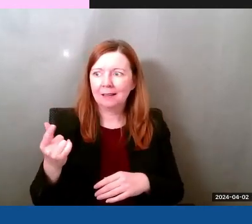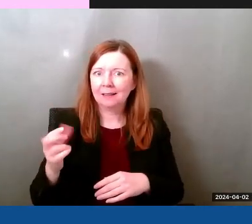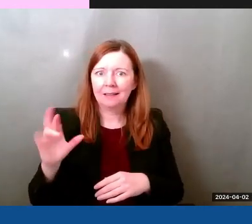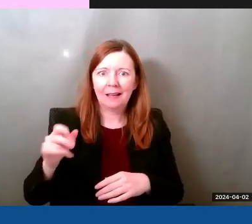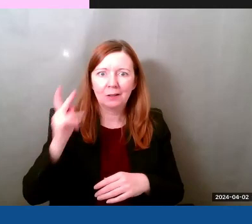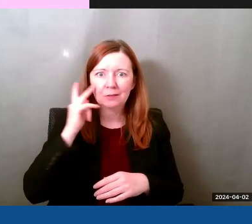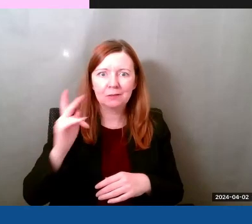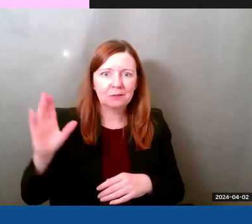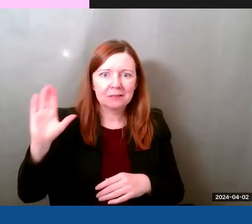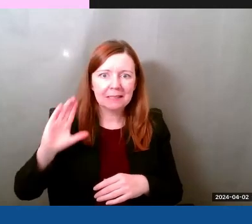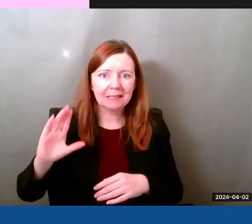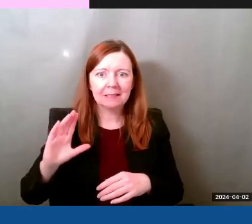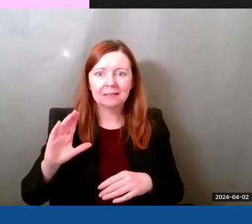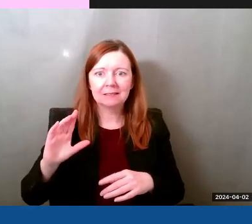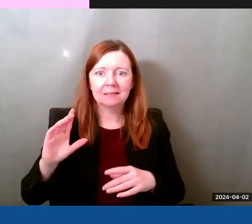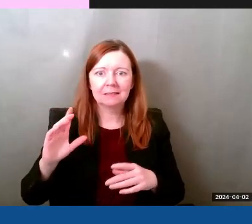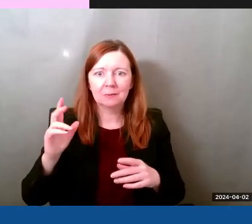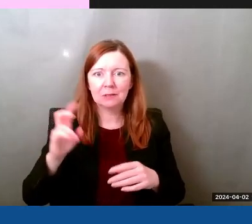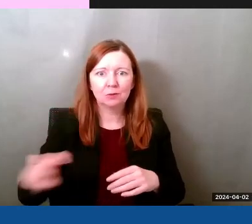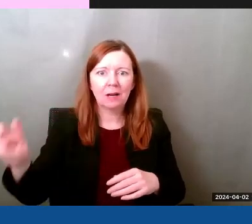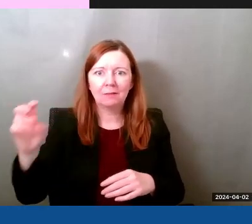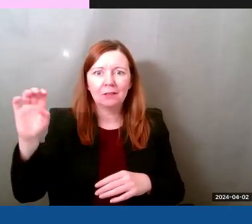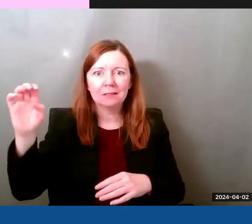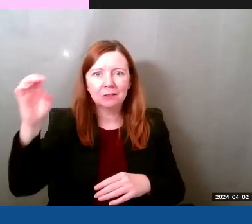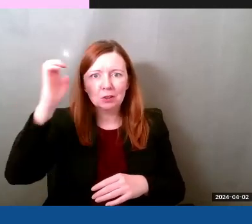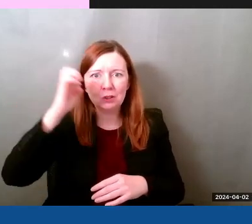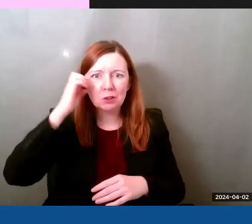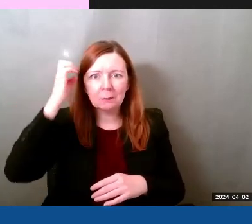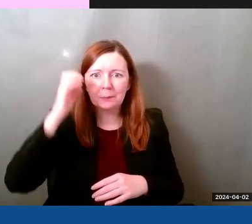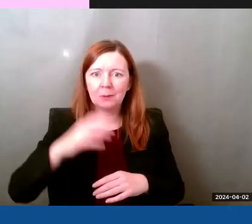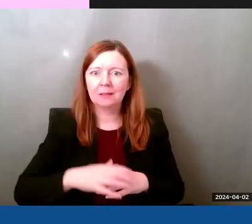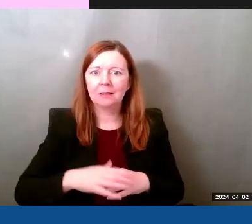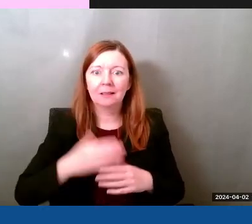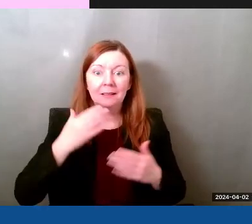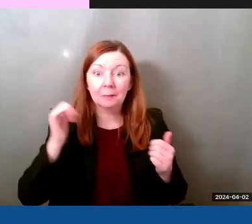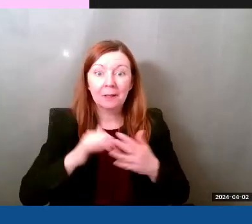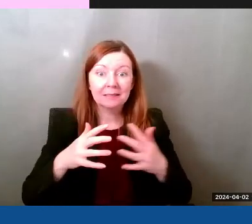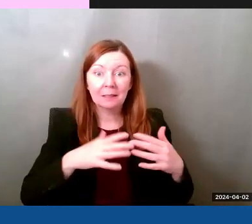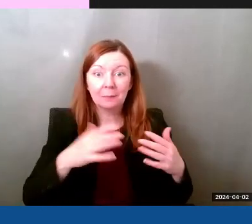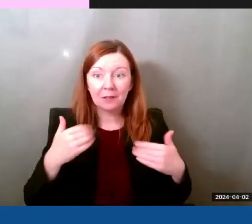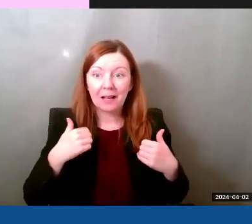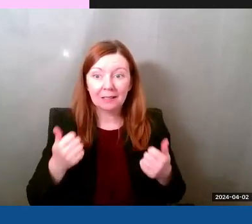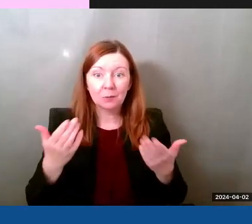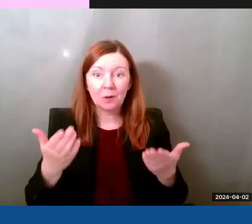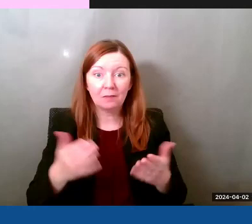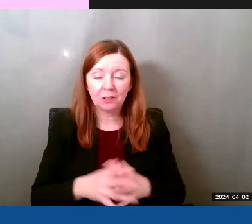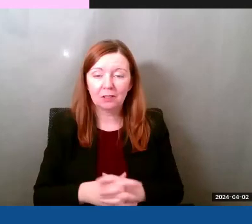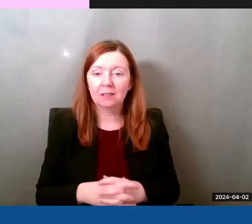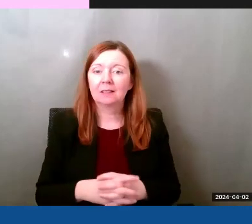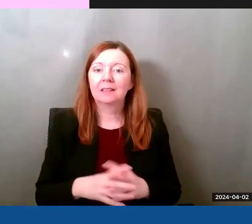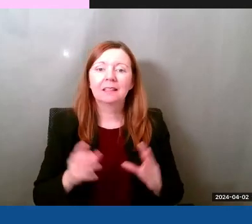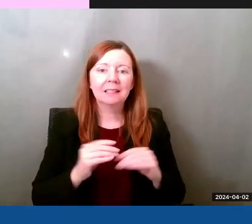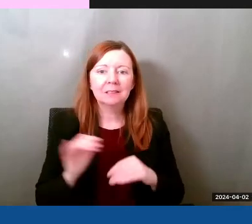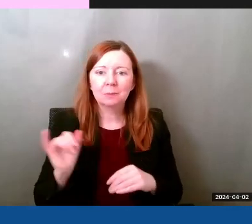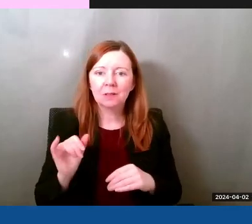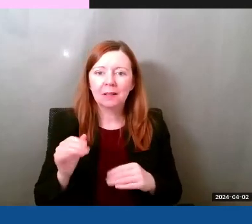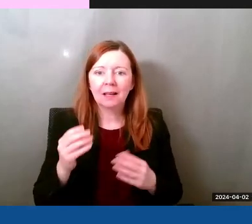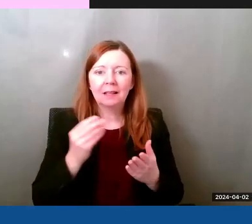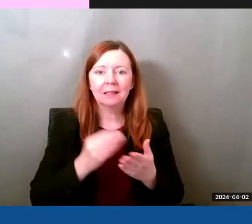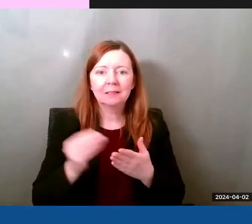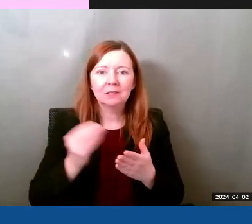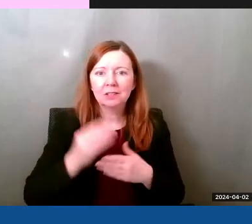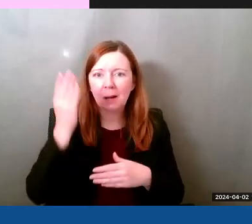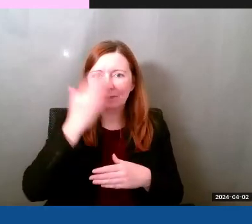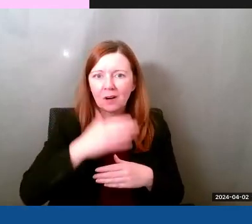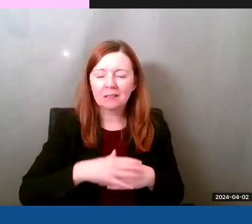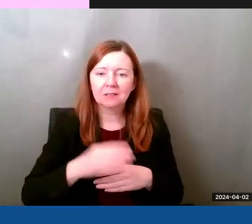you've seen when you've gone on vacation and travel in Europe, or the best that America has to offer. They look more like, shop fronts or a